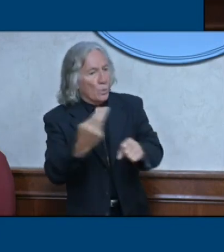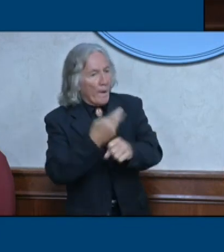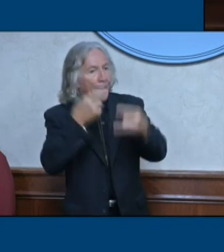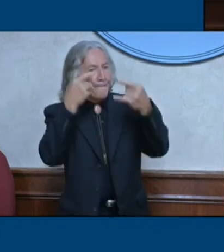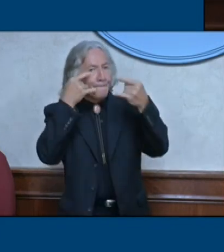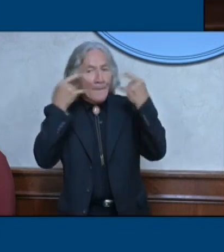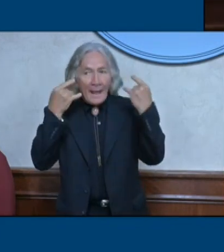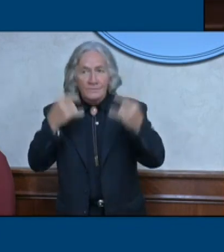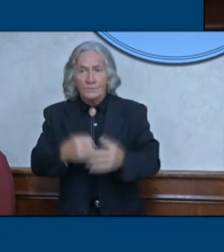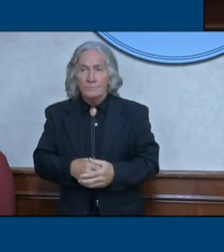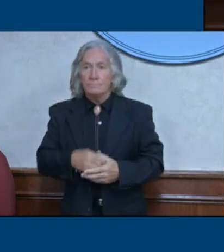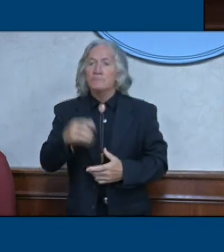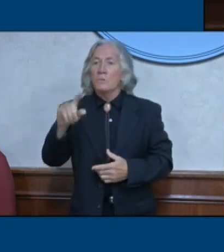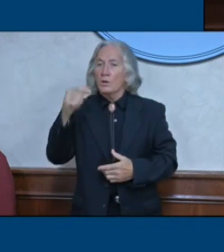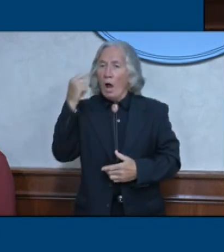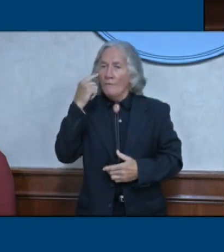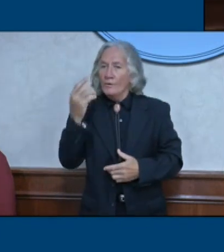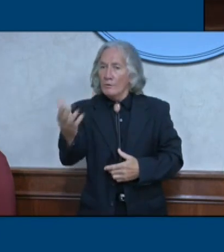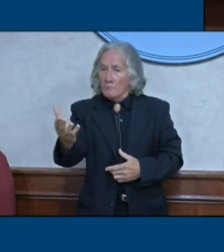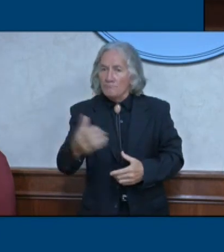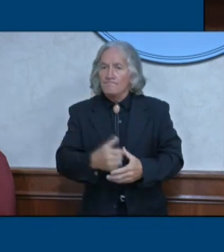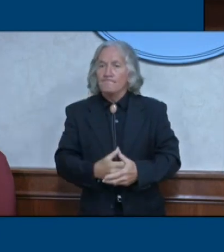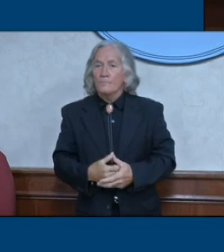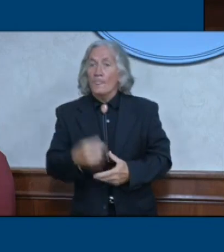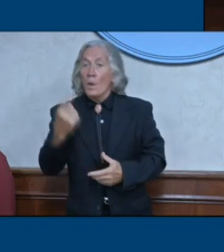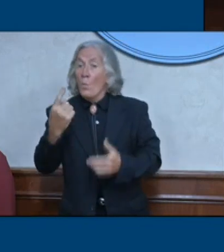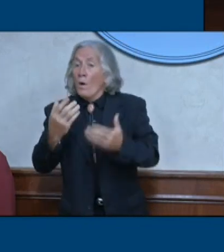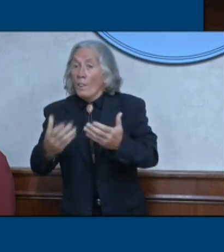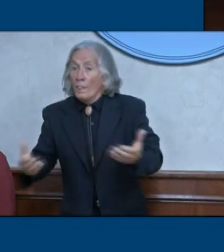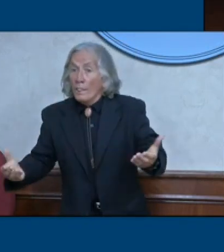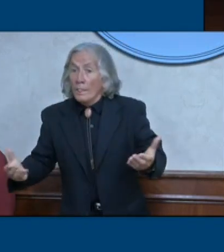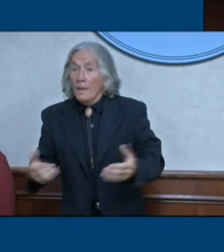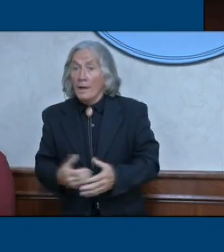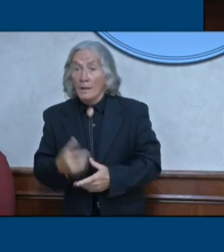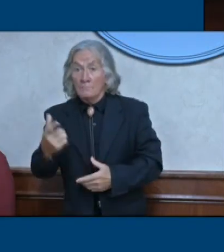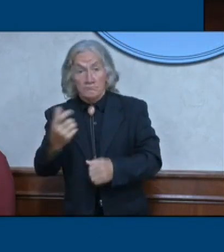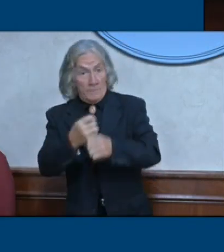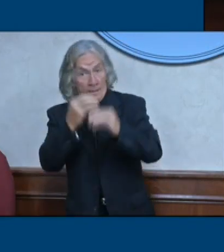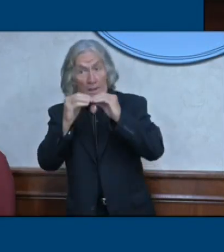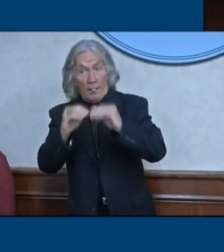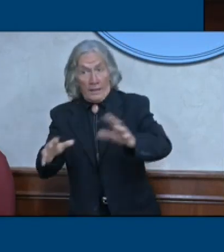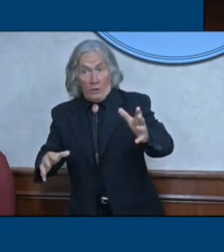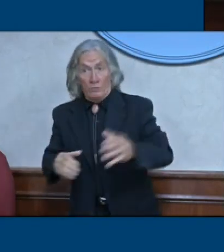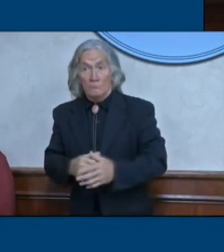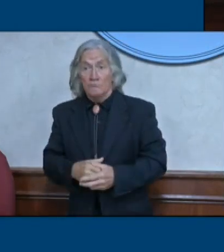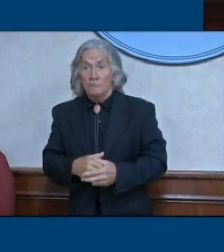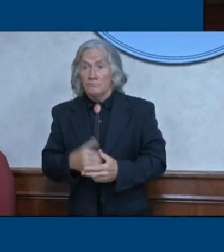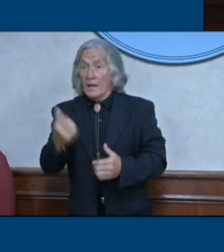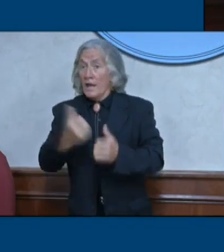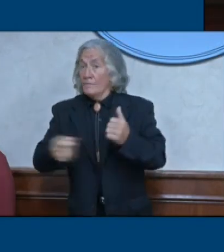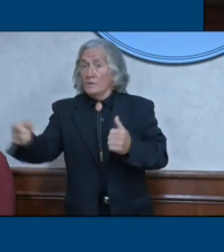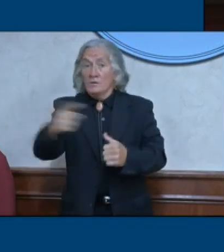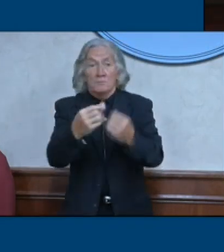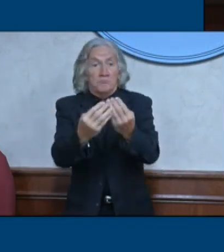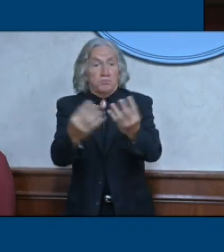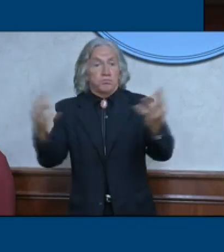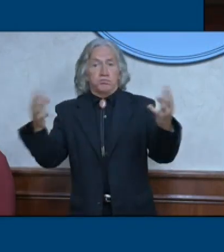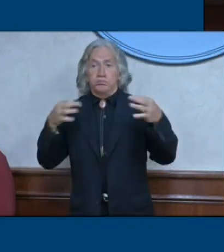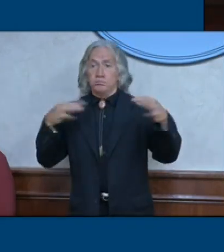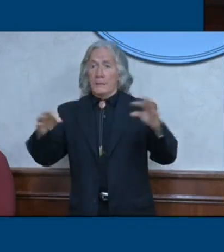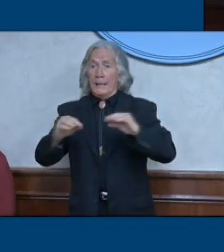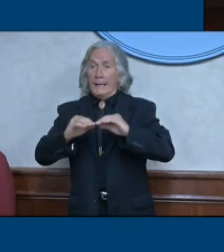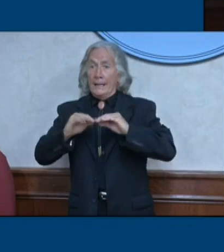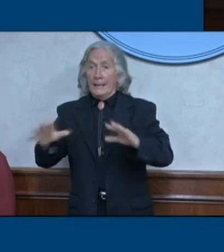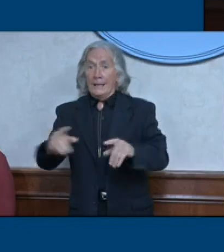What's your response? Well, several things. One is that I have made clear, everybody on this panel today has made